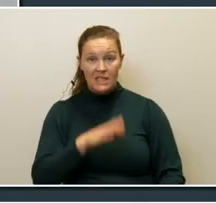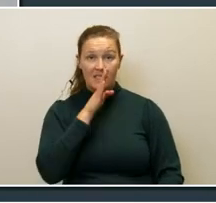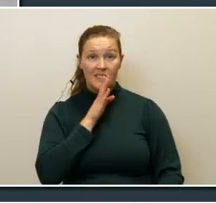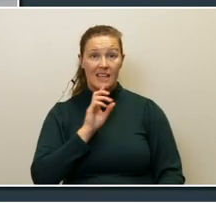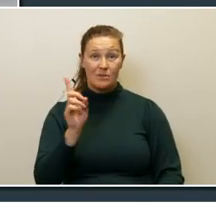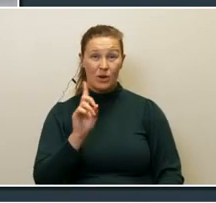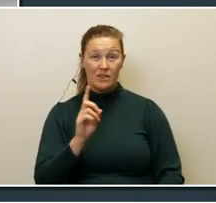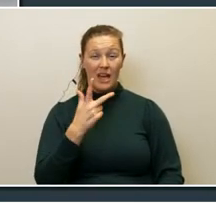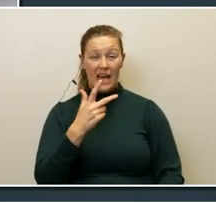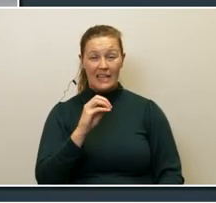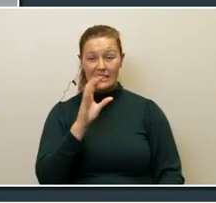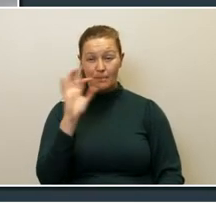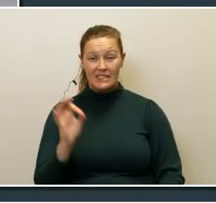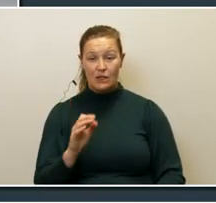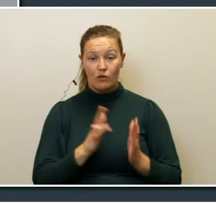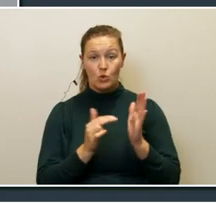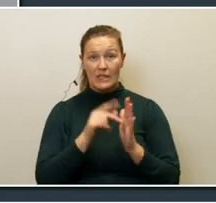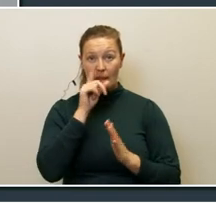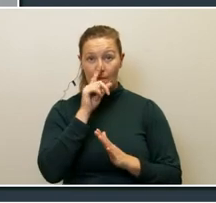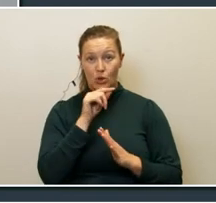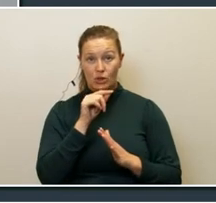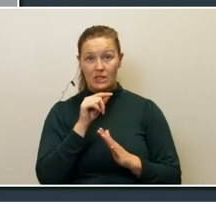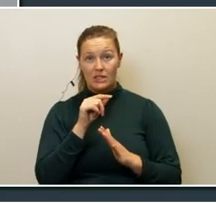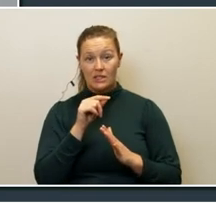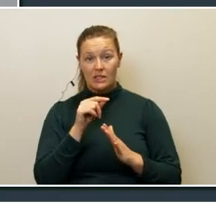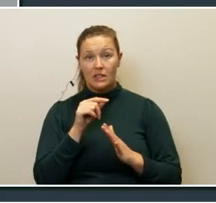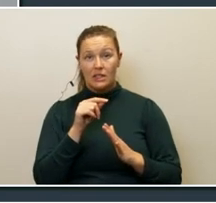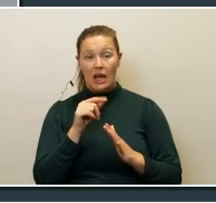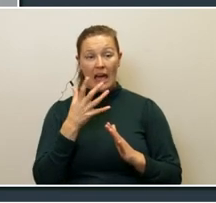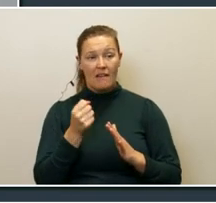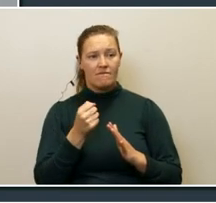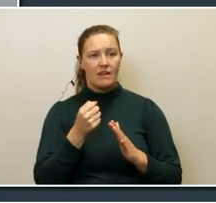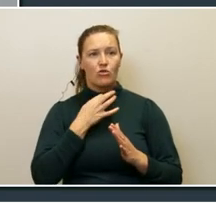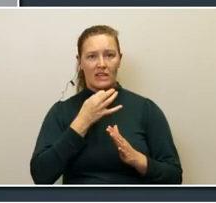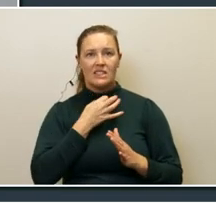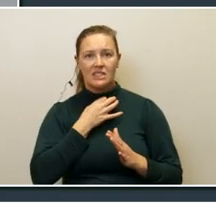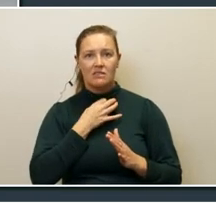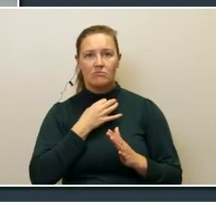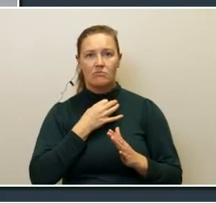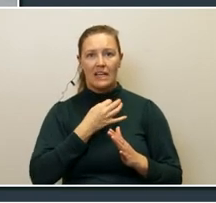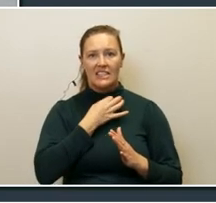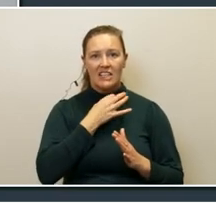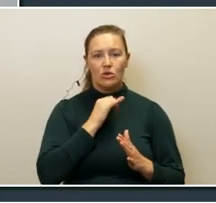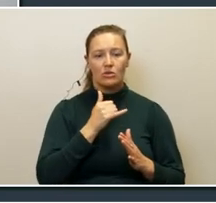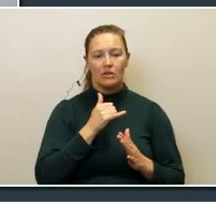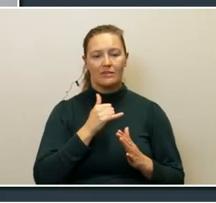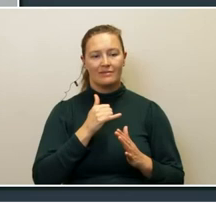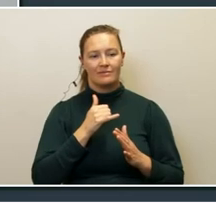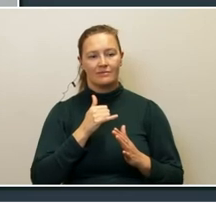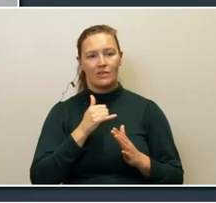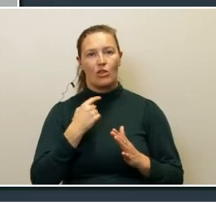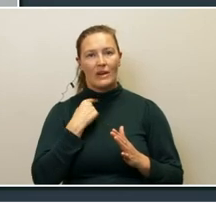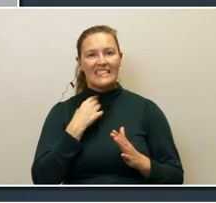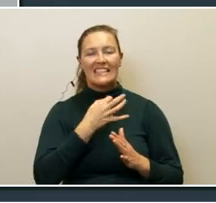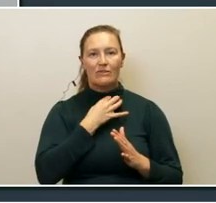bird species have a concerning threat status. That is, they are either threatened, endangered, or at risk, declining